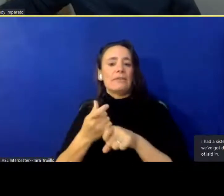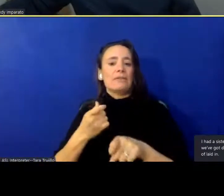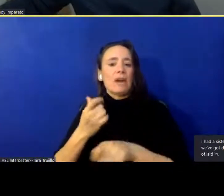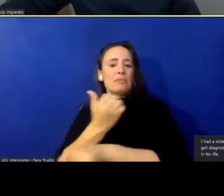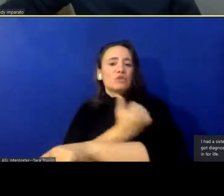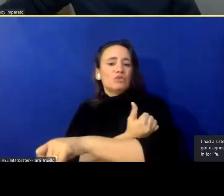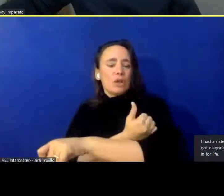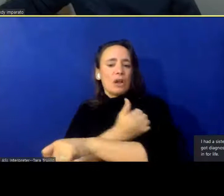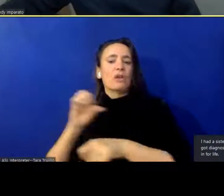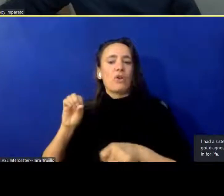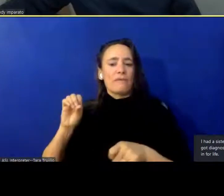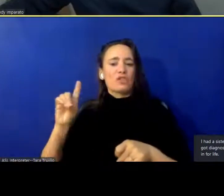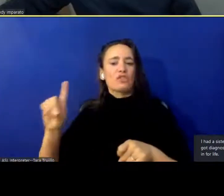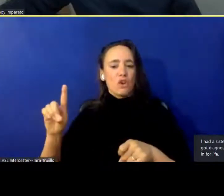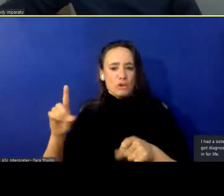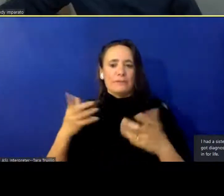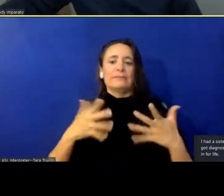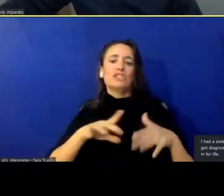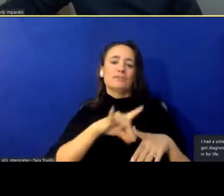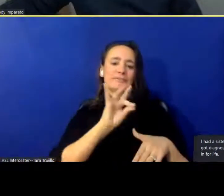life.